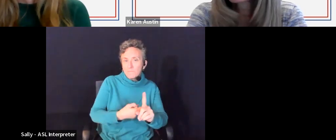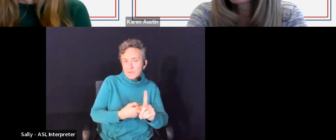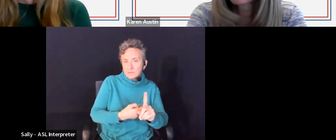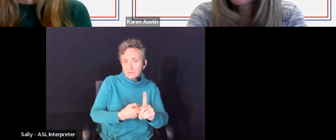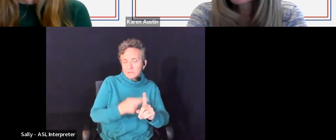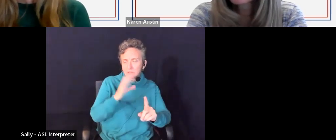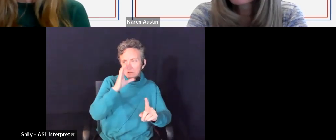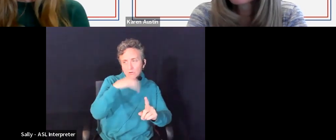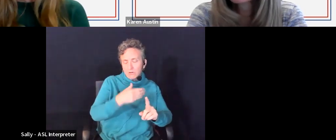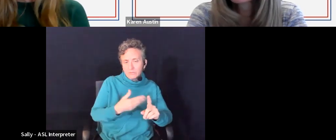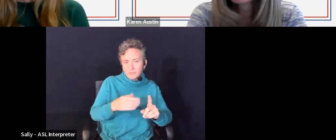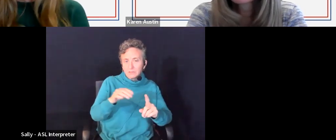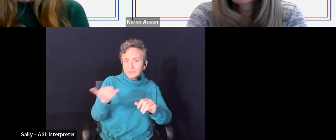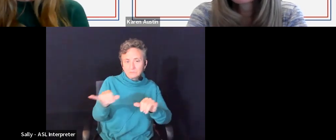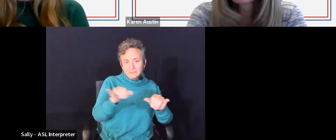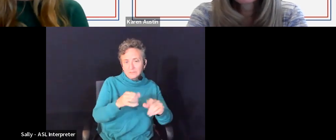those. Okay.